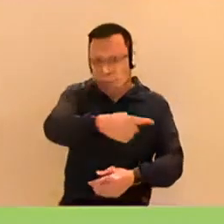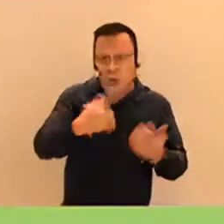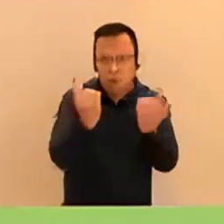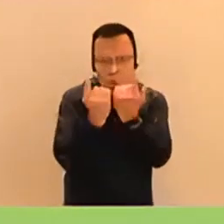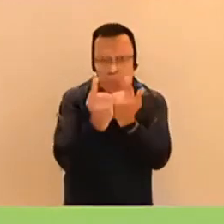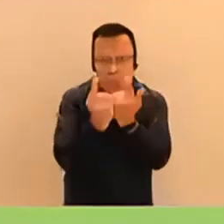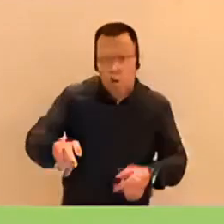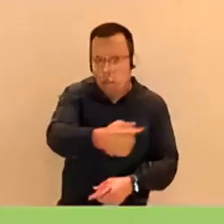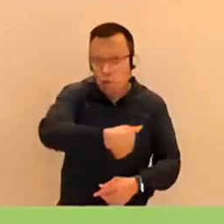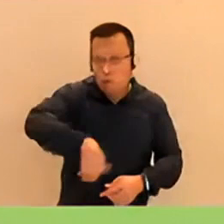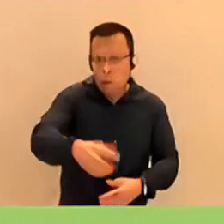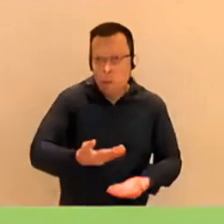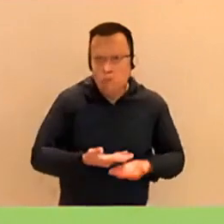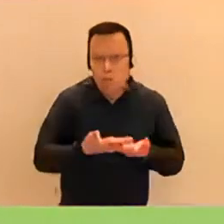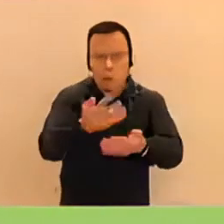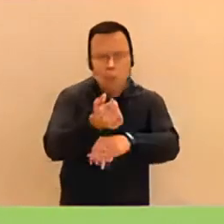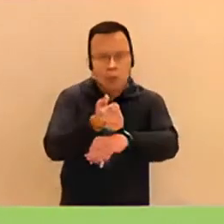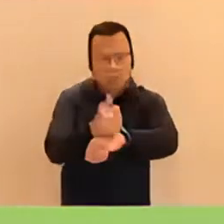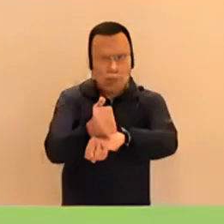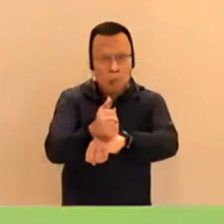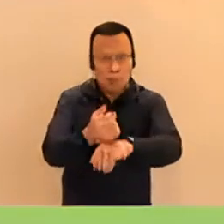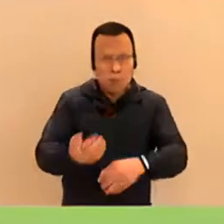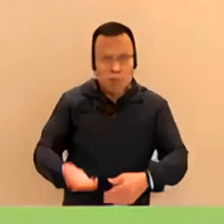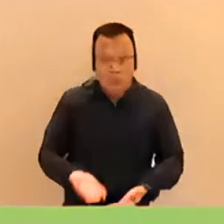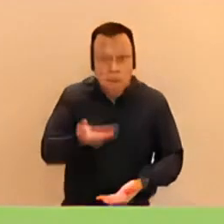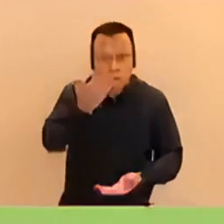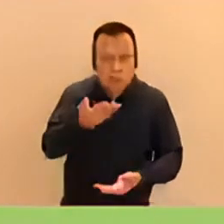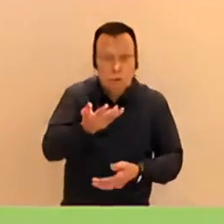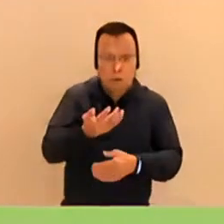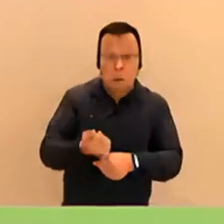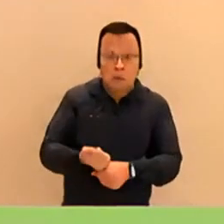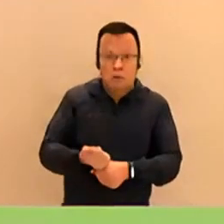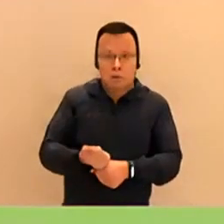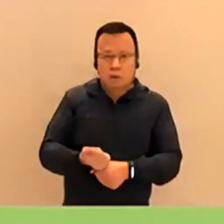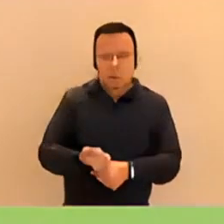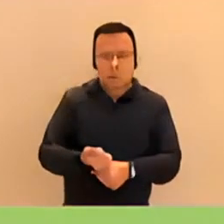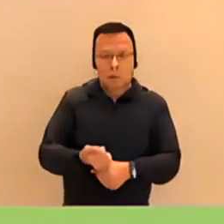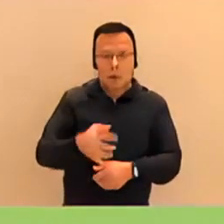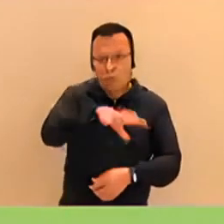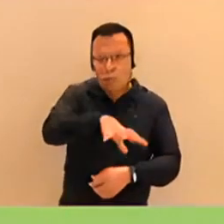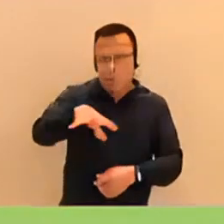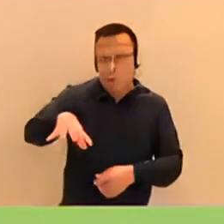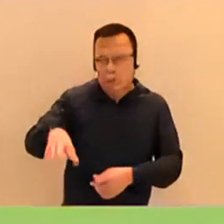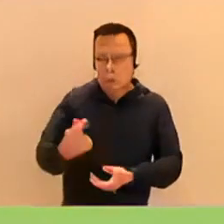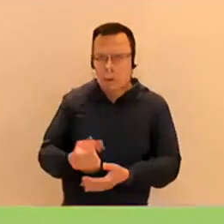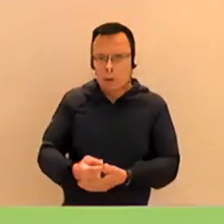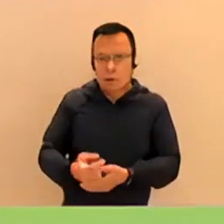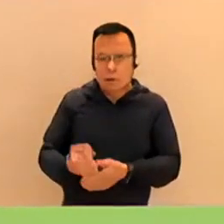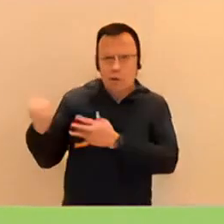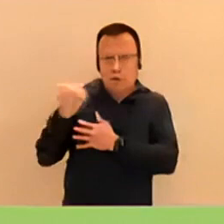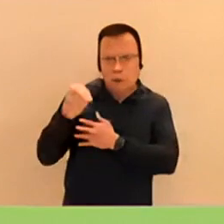environmental capacity of these areas through proactive conservation and restoration.